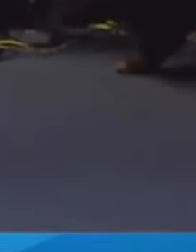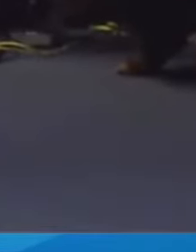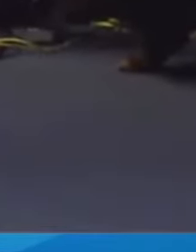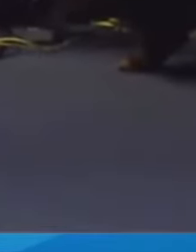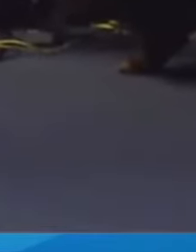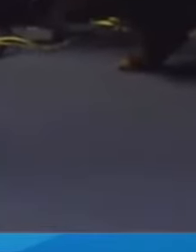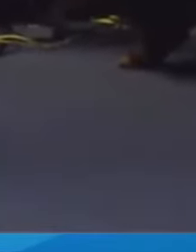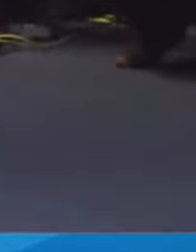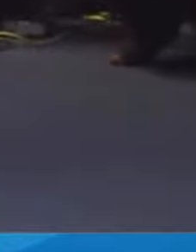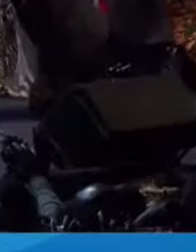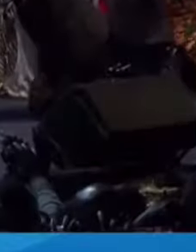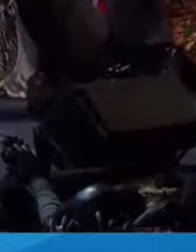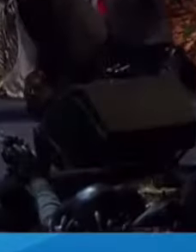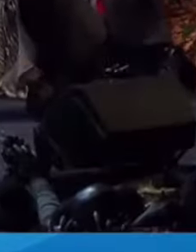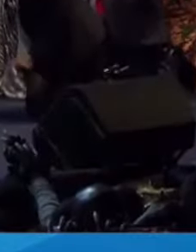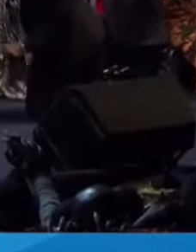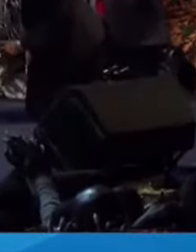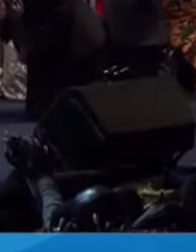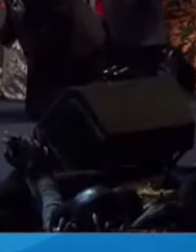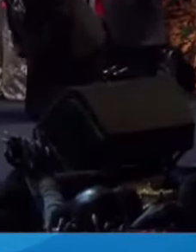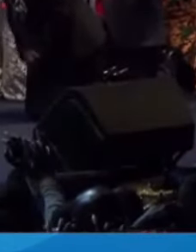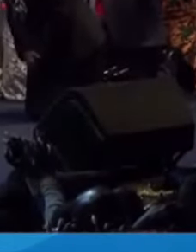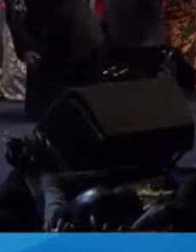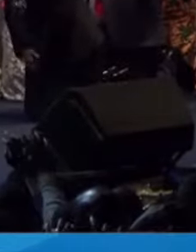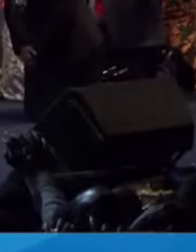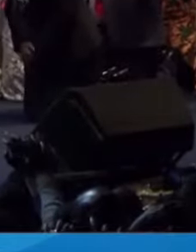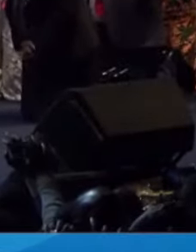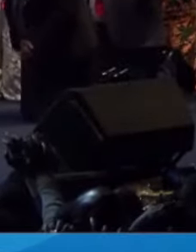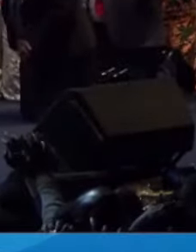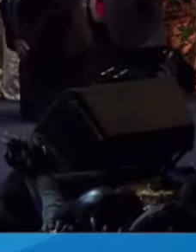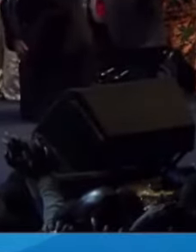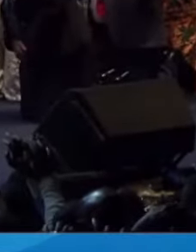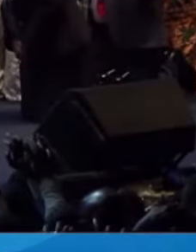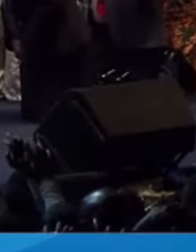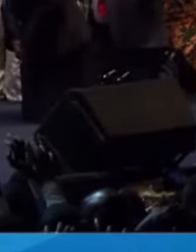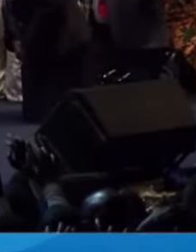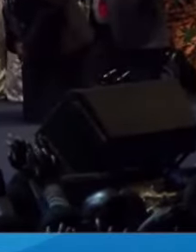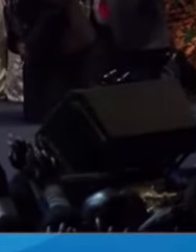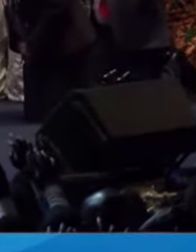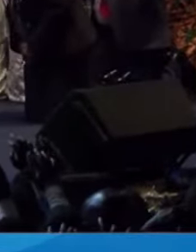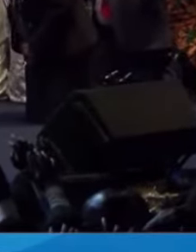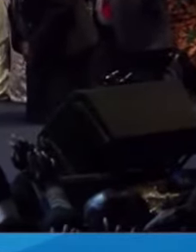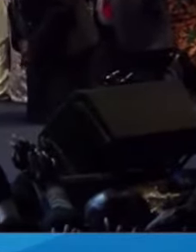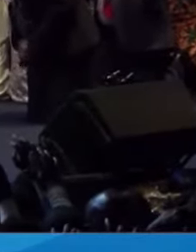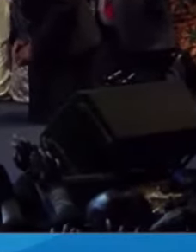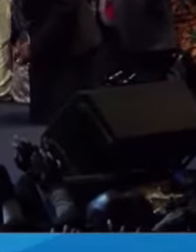lady I pray the prophetic will always be in her life